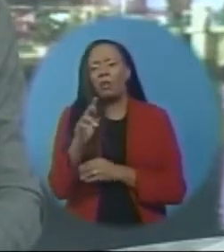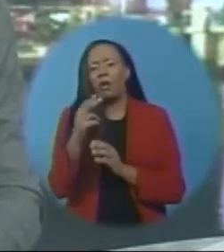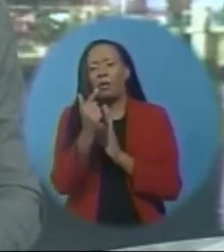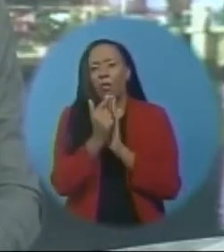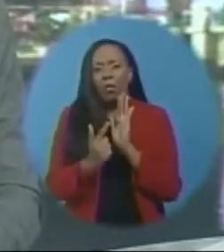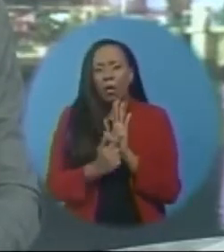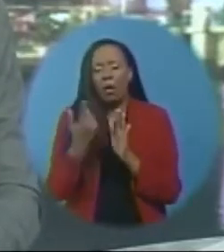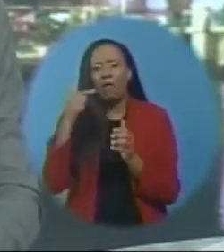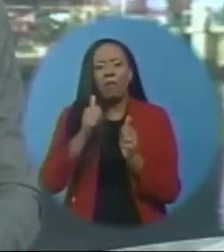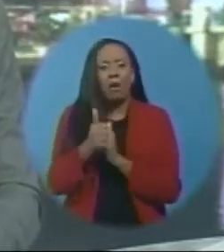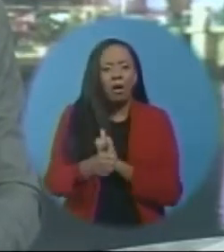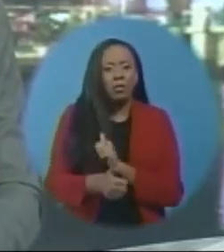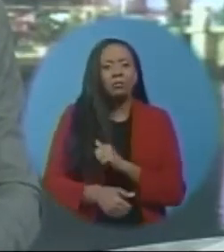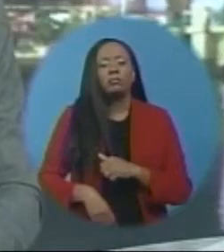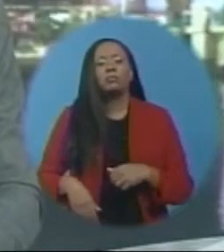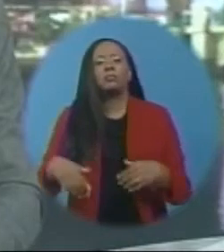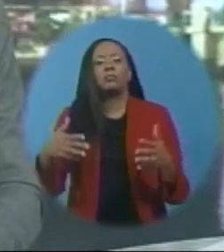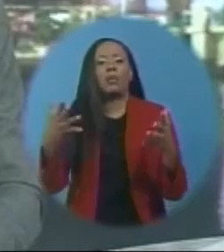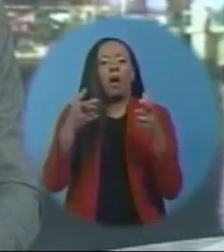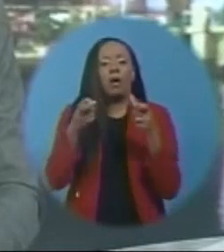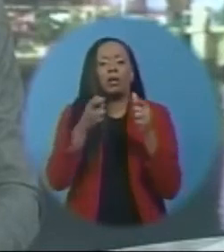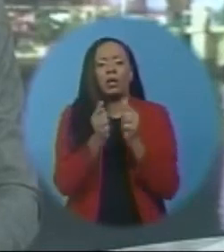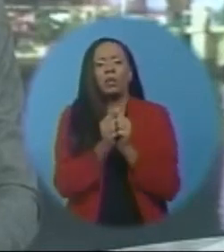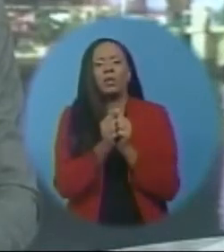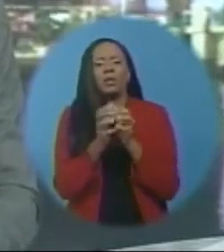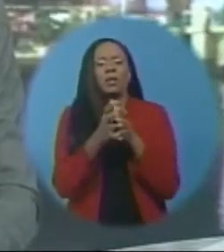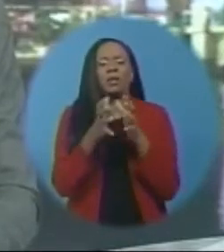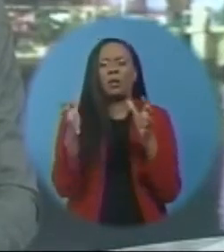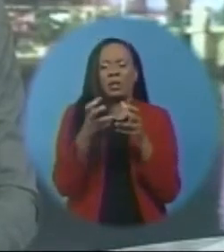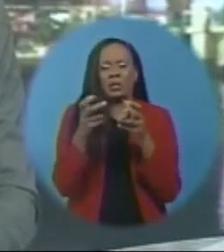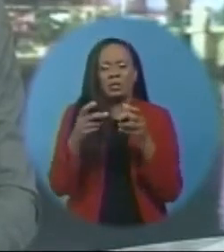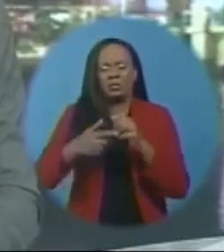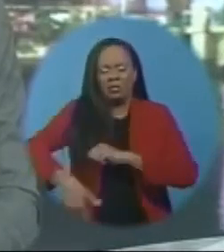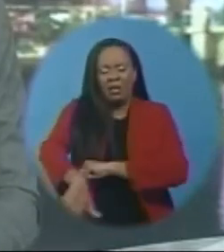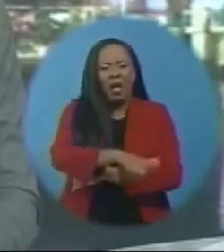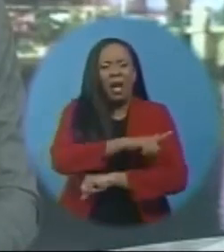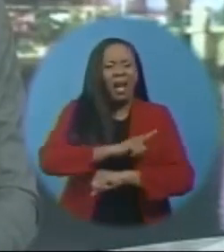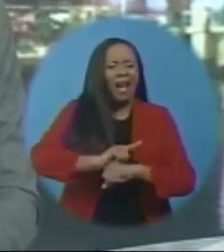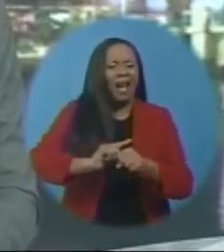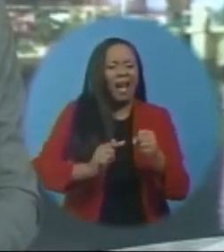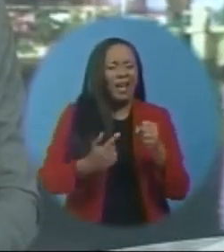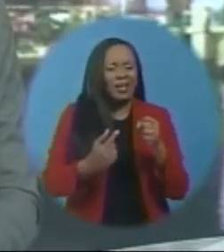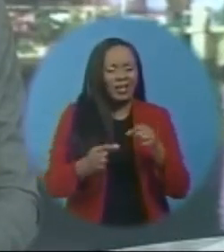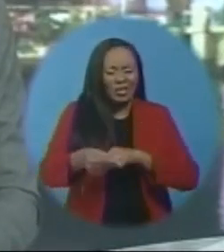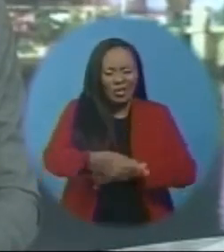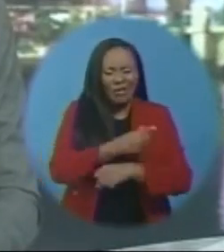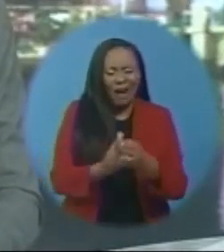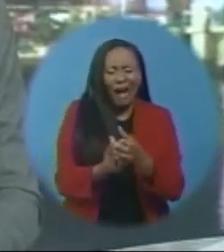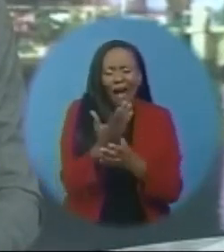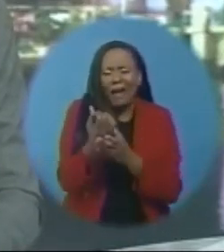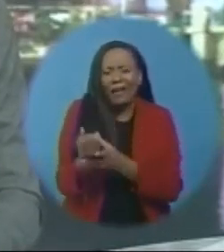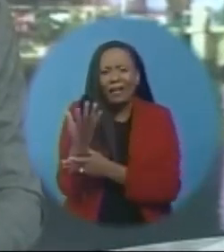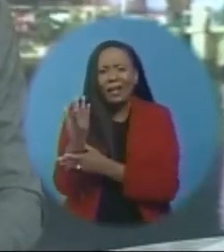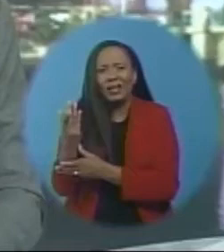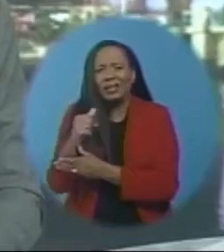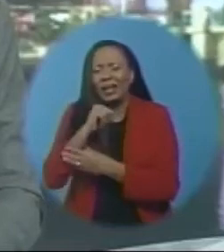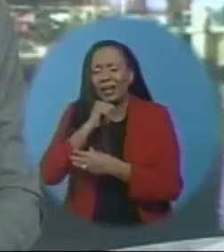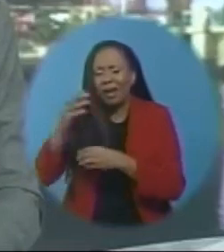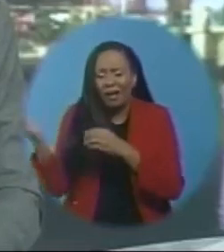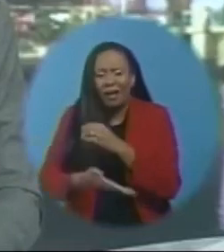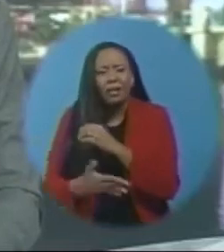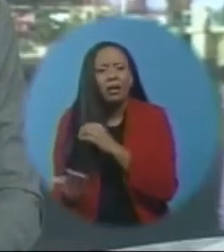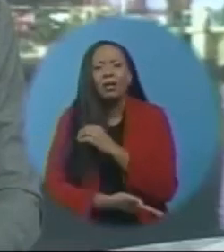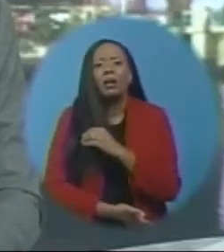He says it's intended to tackle many of the overgrown lots neglected by property owners or their agents. Minister